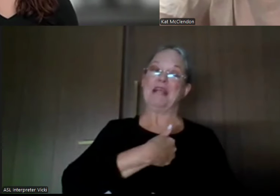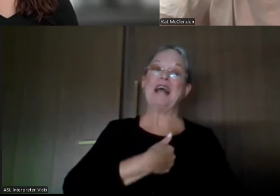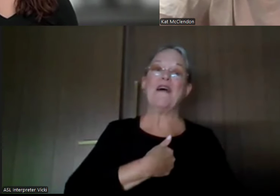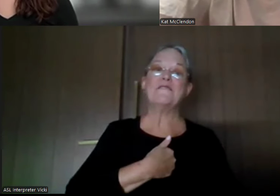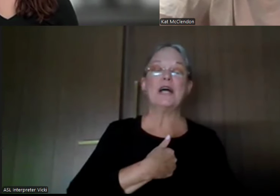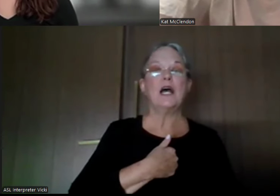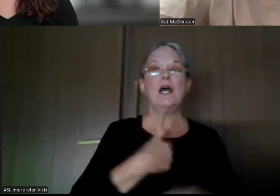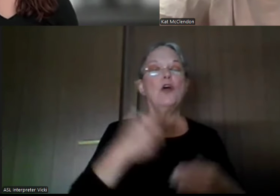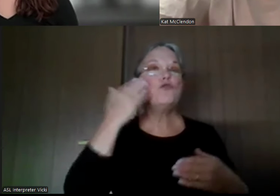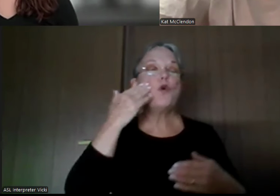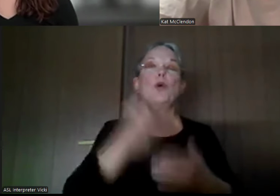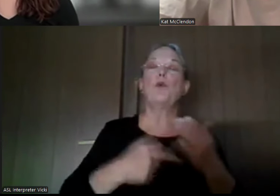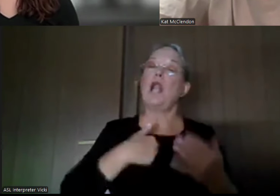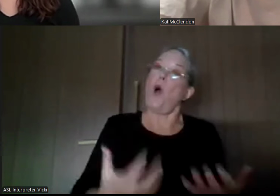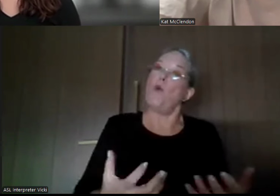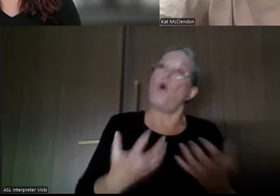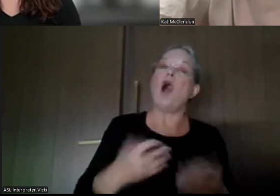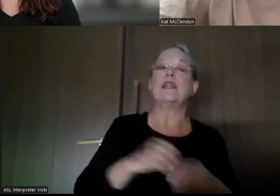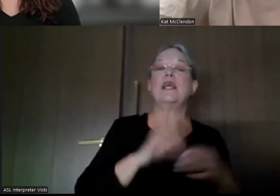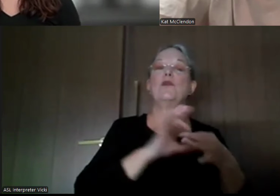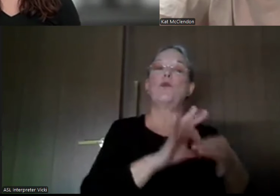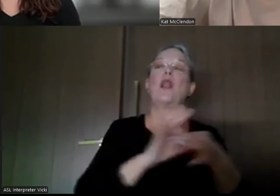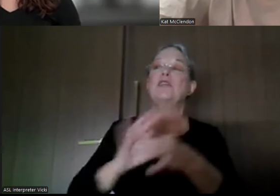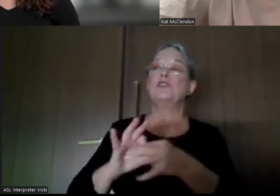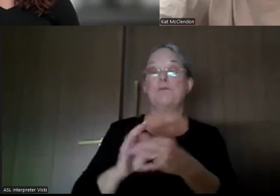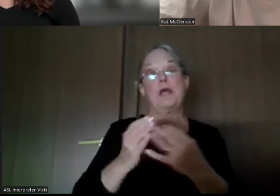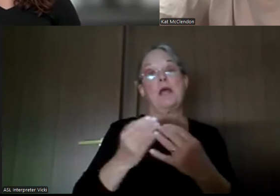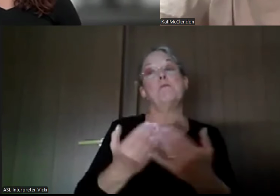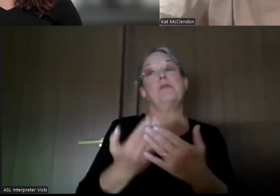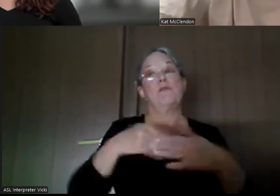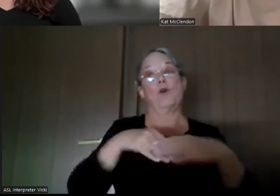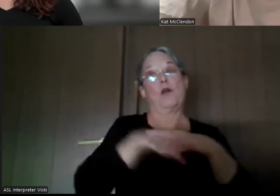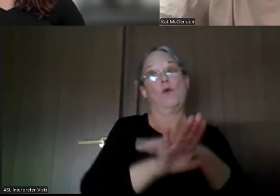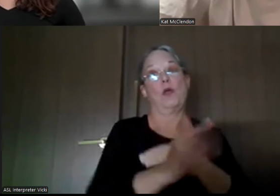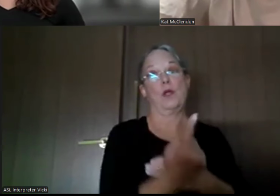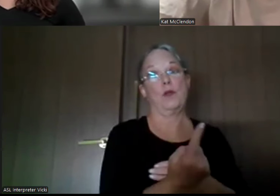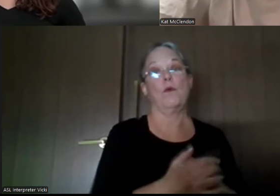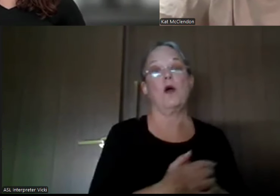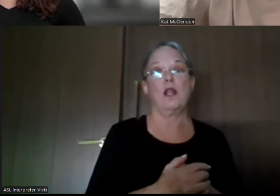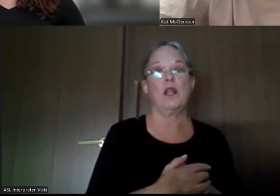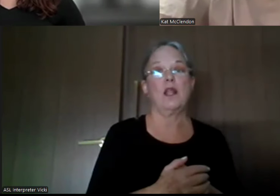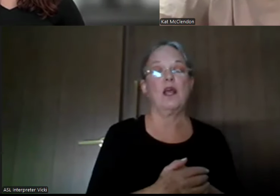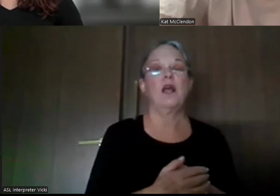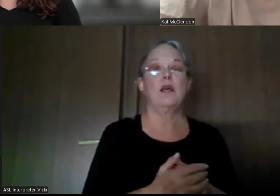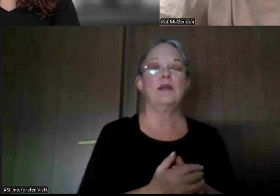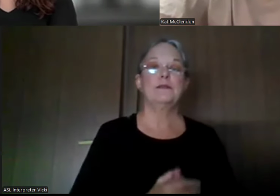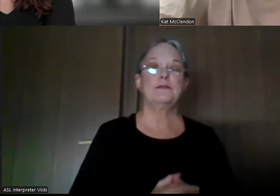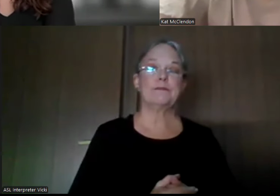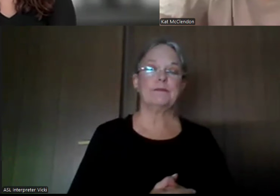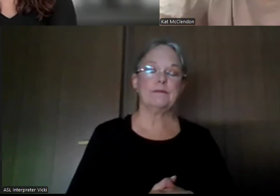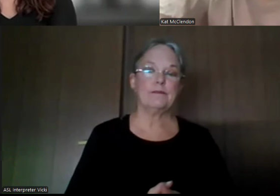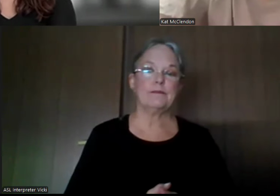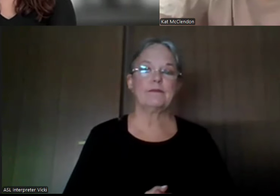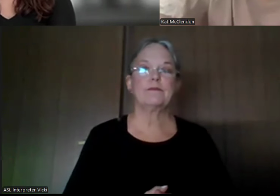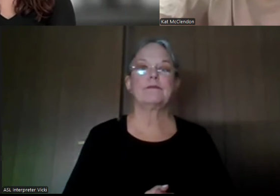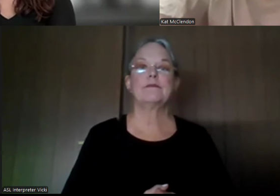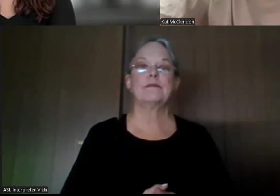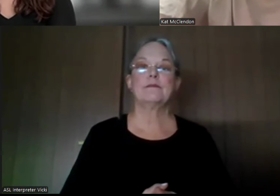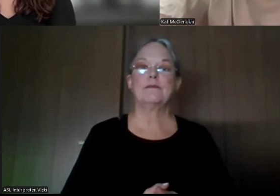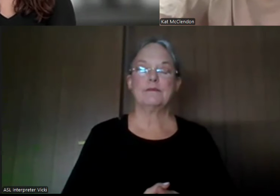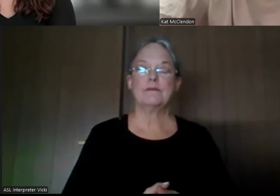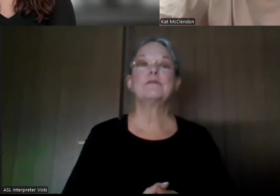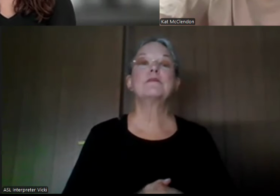want in relationships before we're getting into them. That way you're not changing what your eye is on the prize when you get there. So